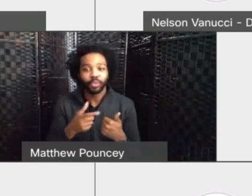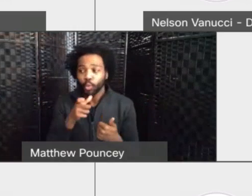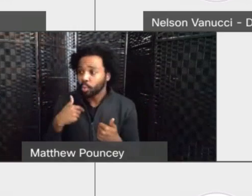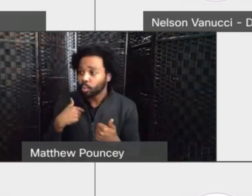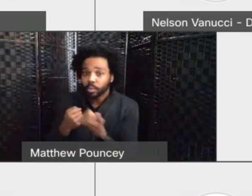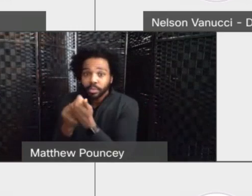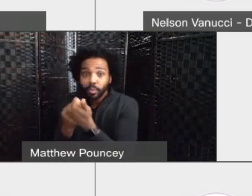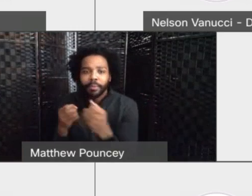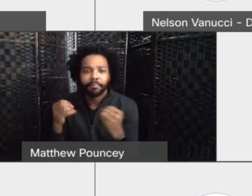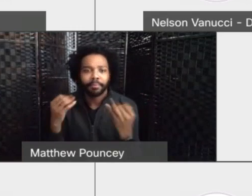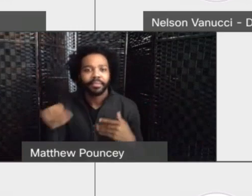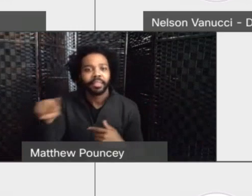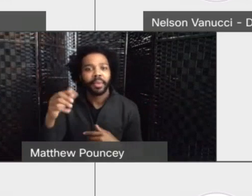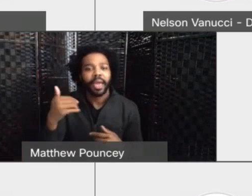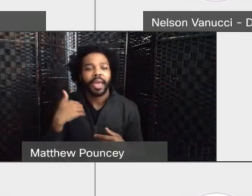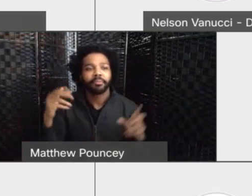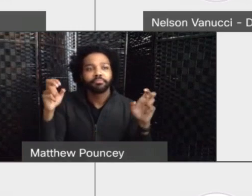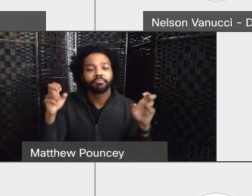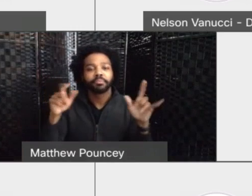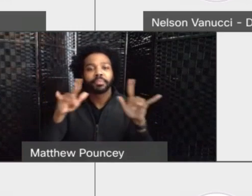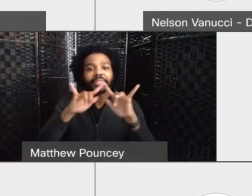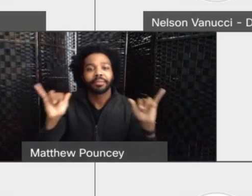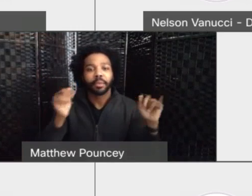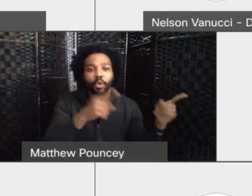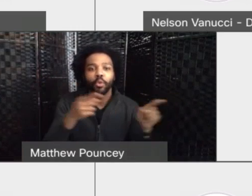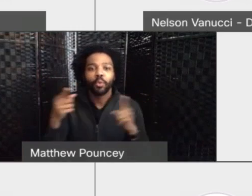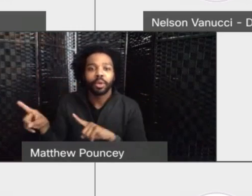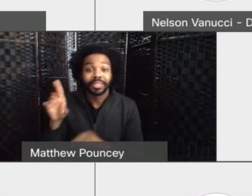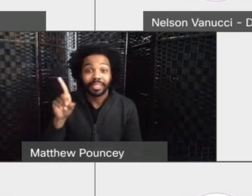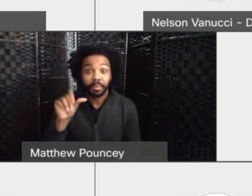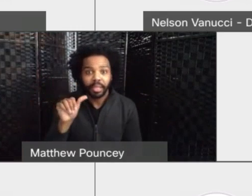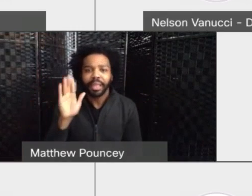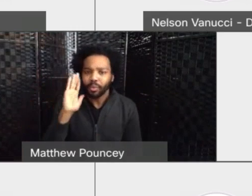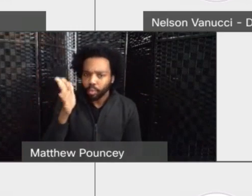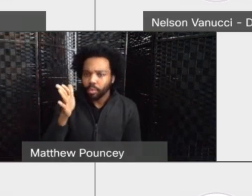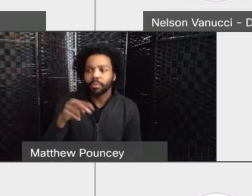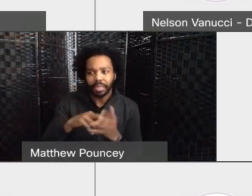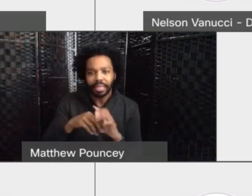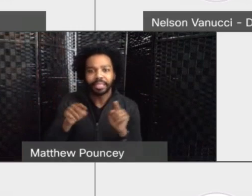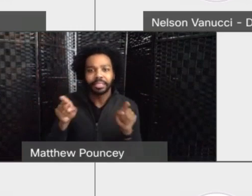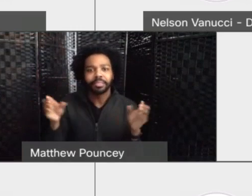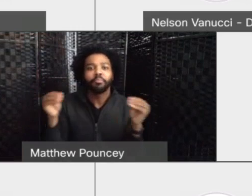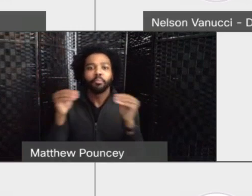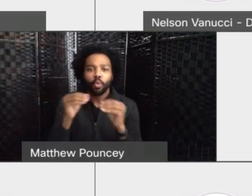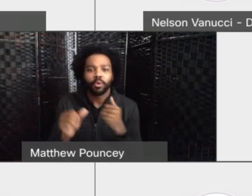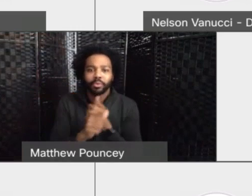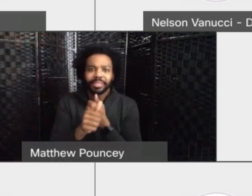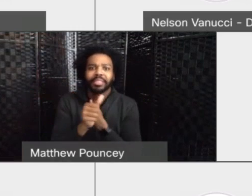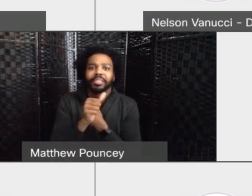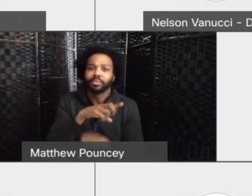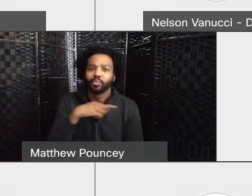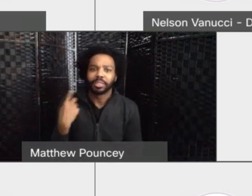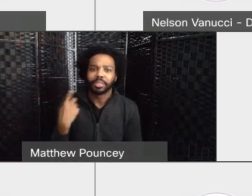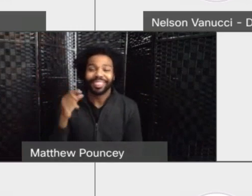have sort of co-occurring disabilities that do place them at higher risk. And that's the reason that